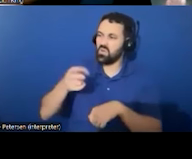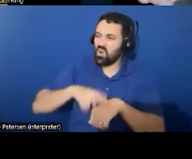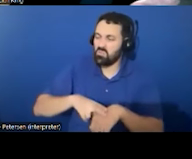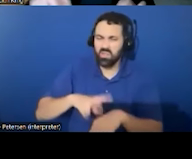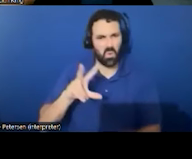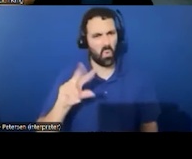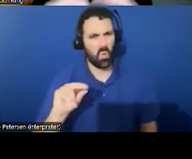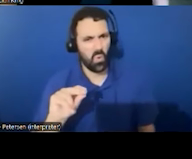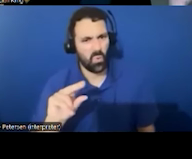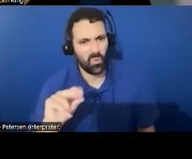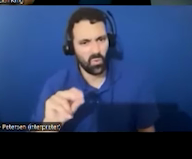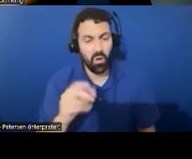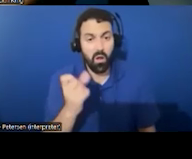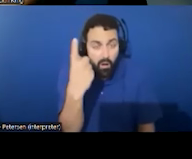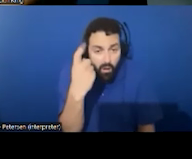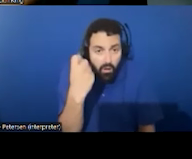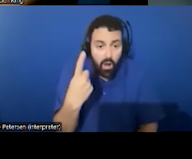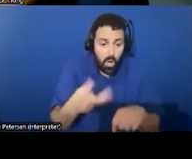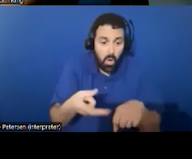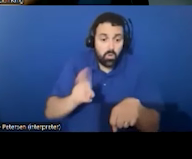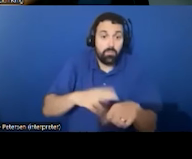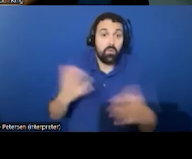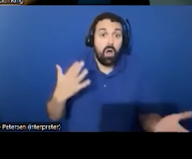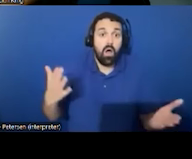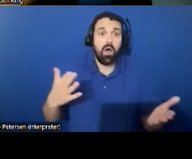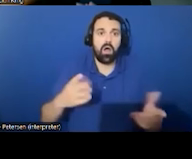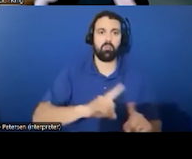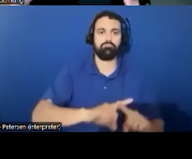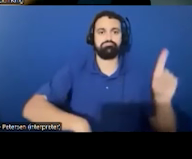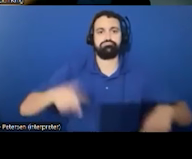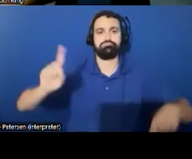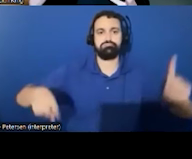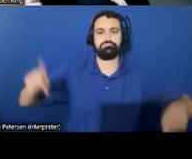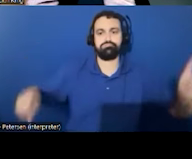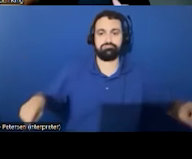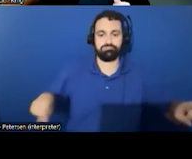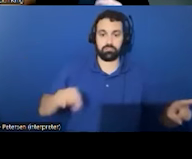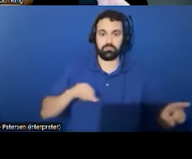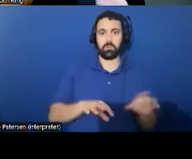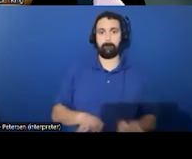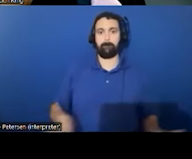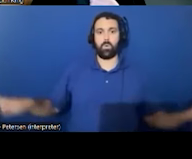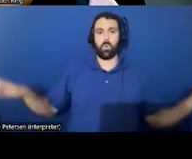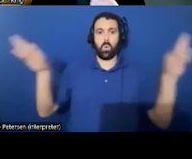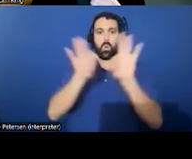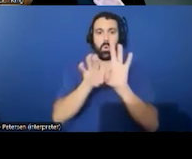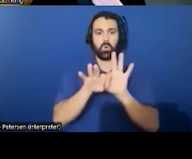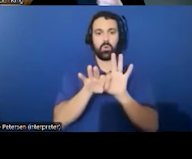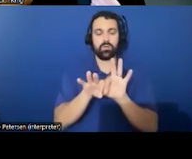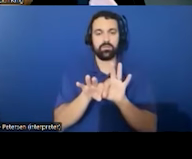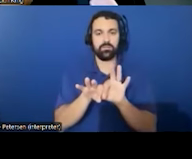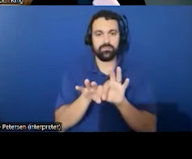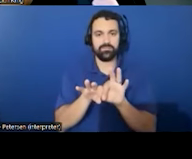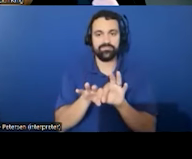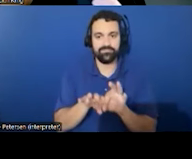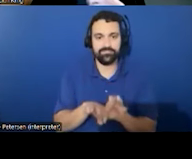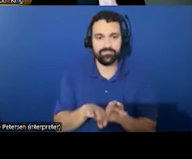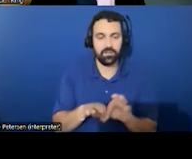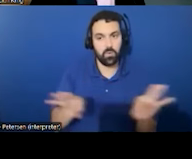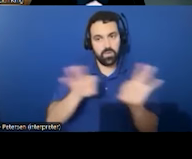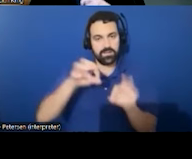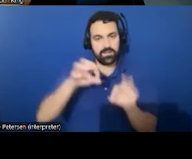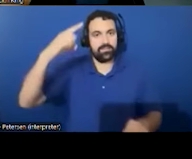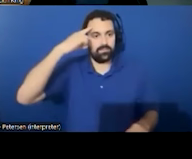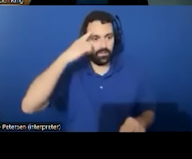norm is variability. And we need to keep that in mind as we are designing.